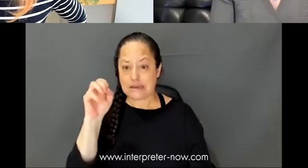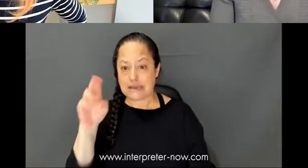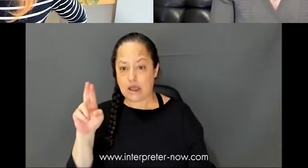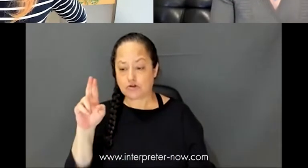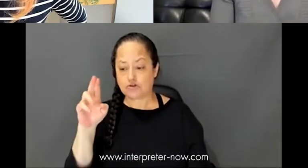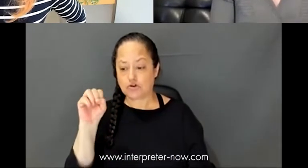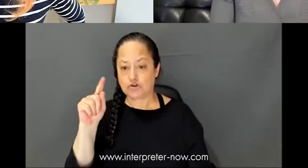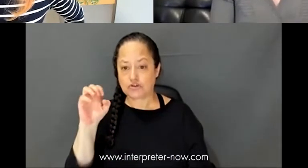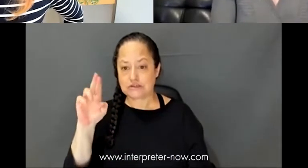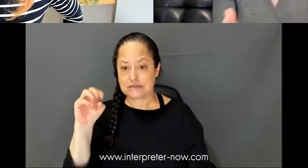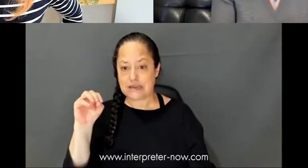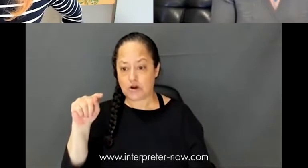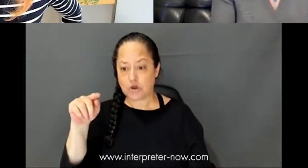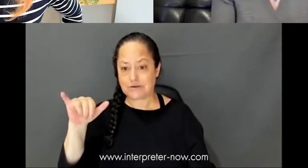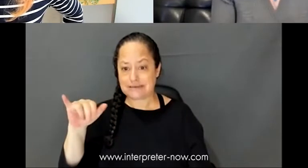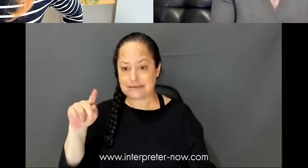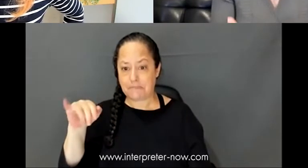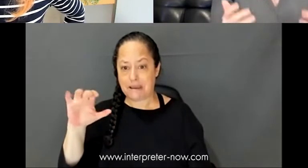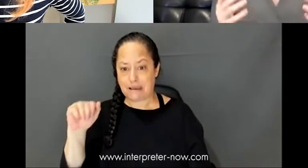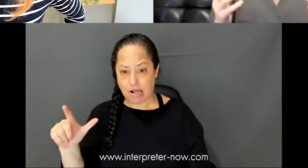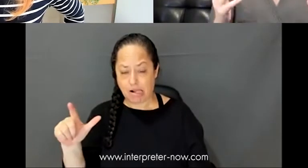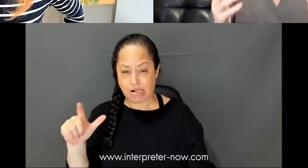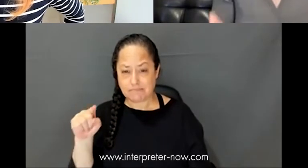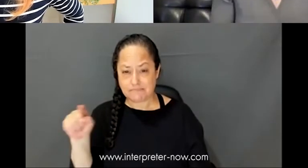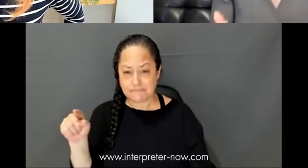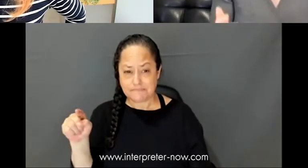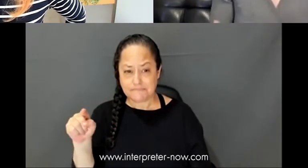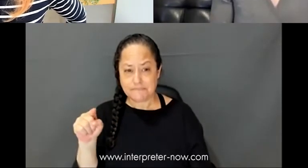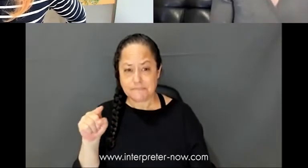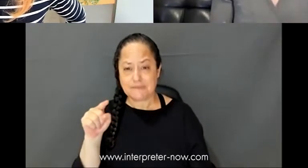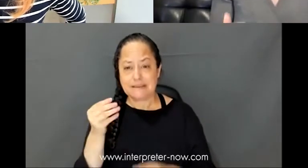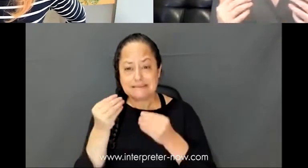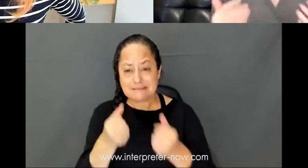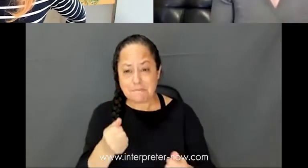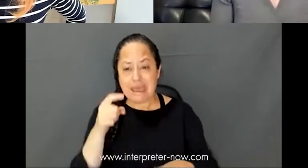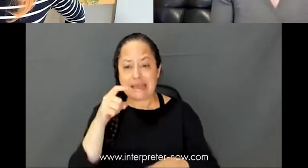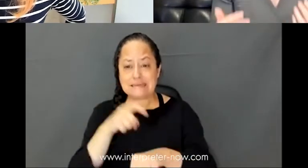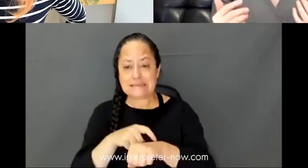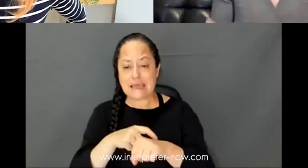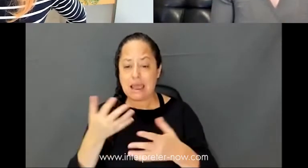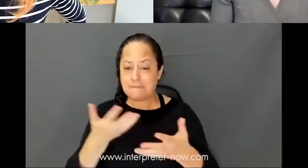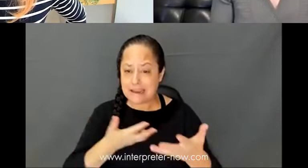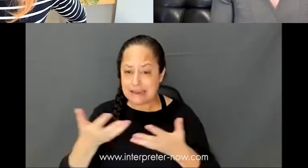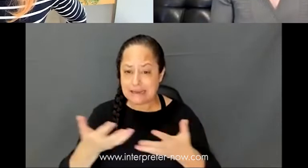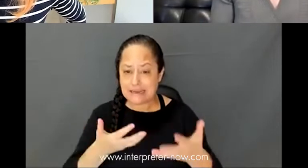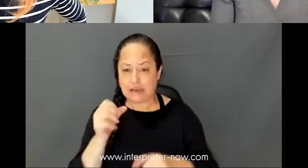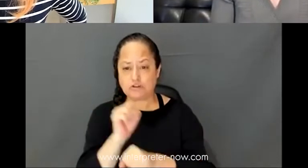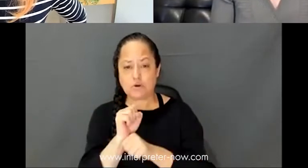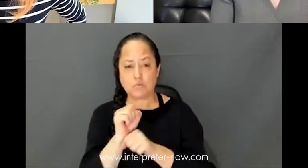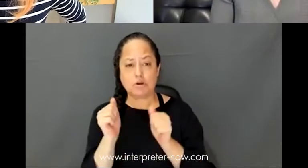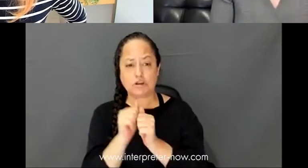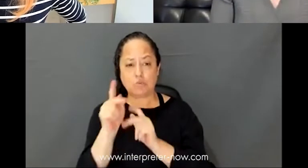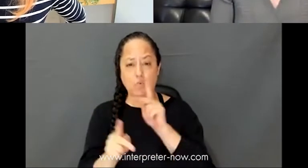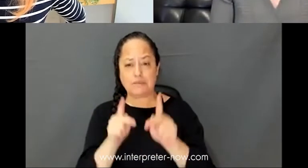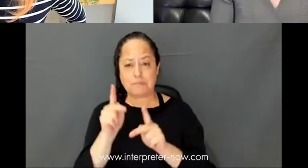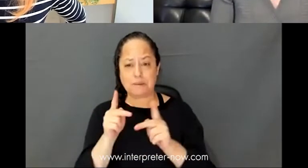exemplars. What does that mean if you unpack it? Spend time engaging, working with people that